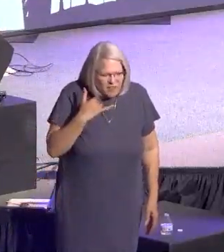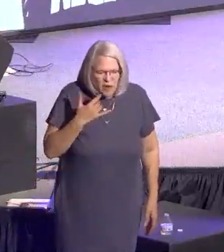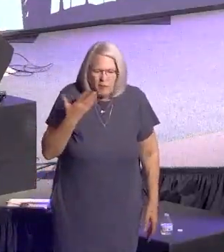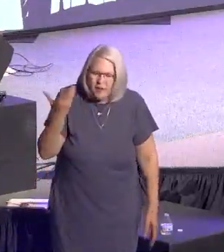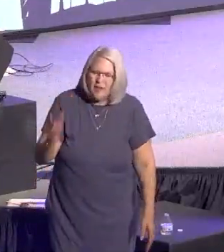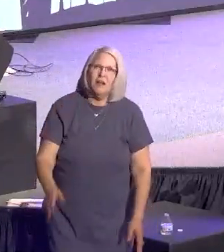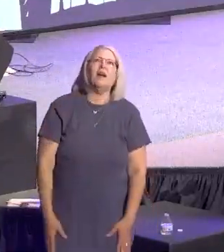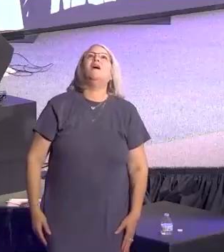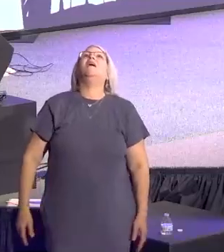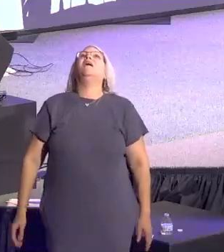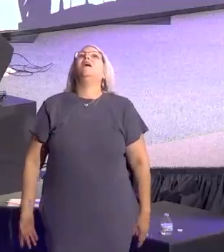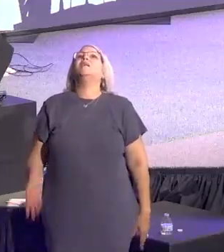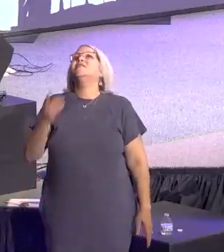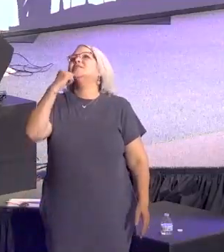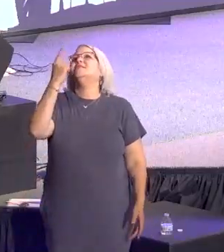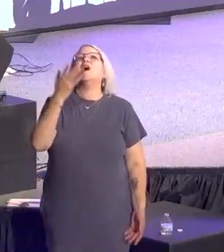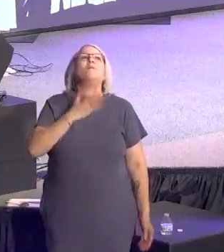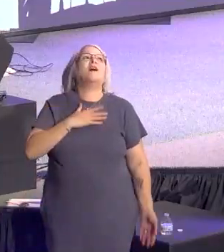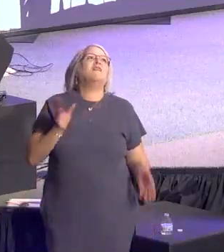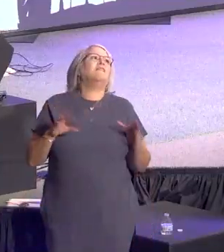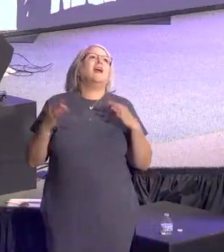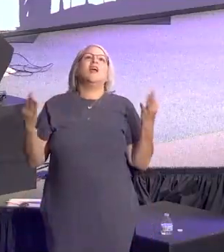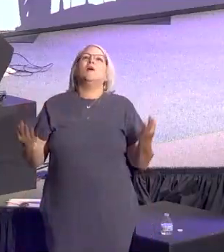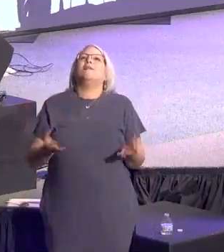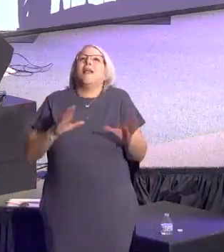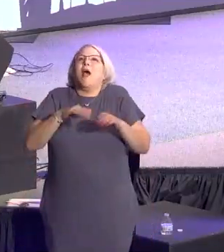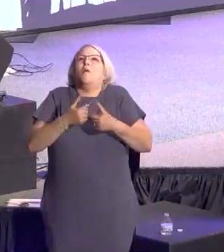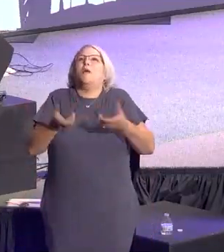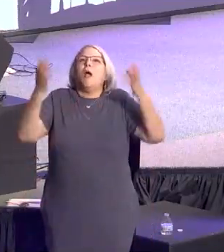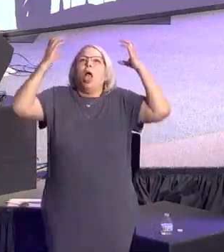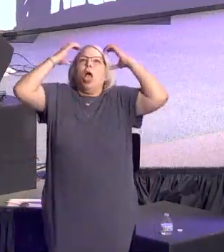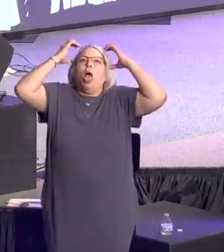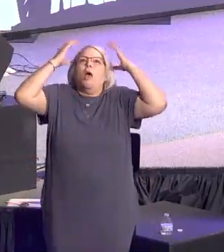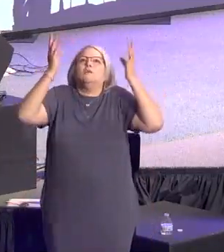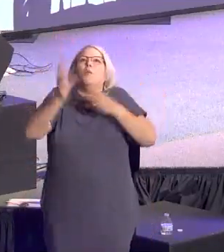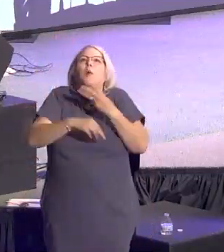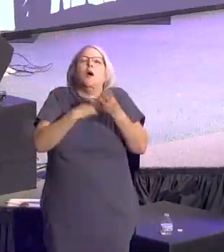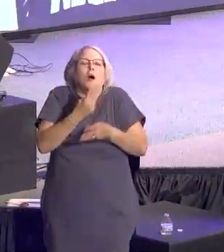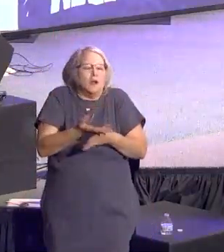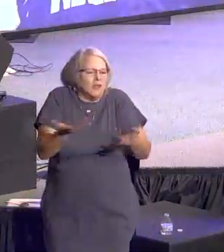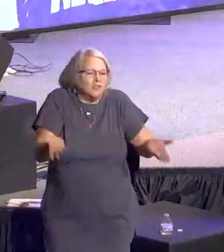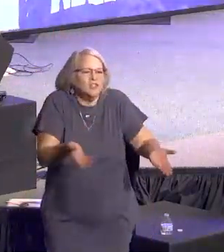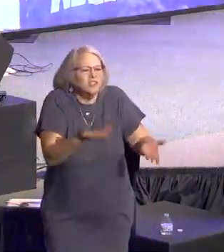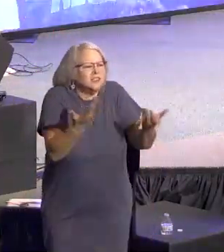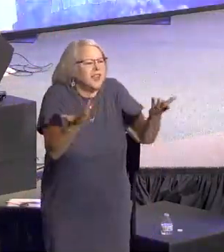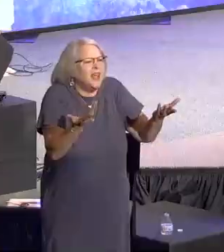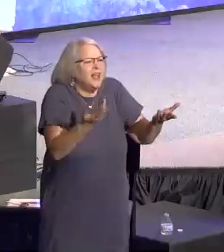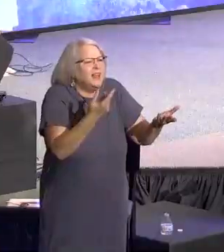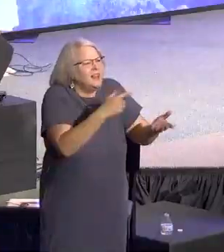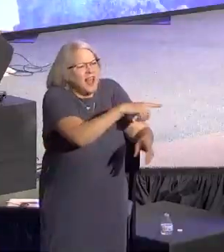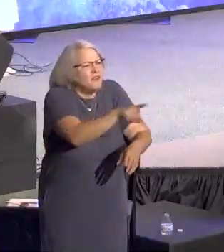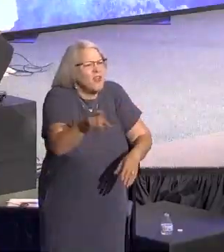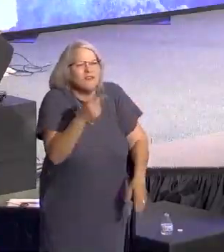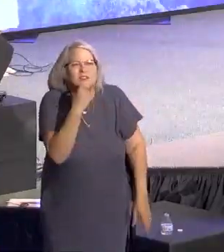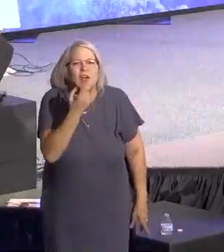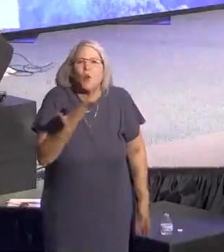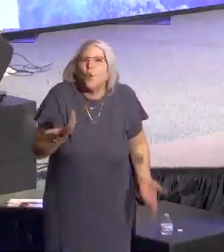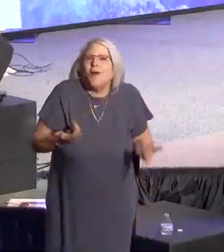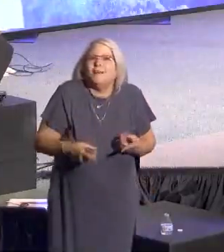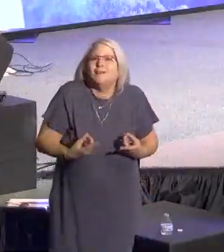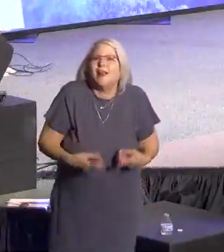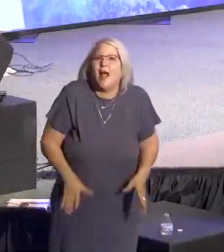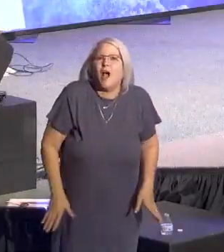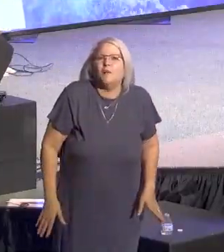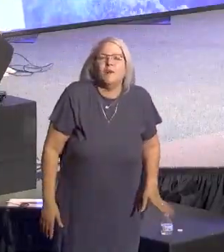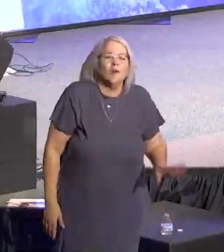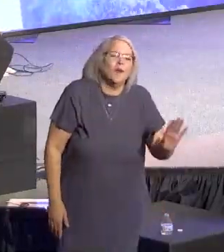goodness, now I got to tell my family, how are we going to get into Disney World? What's gonna happen? You ever ask that question? What's gonna happen? And we